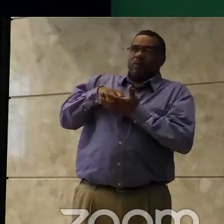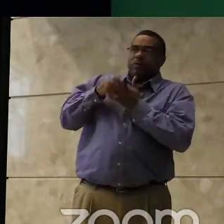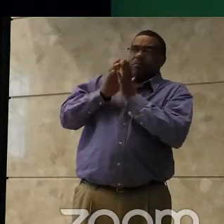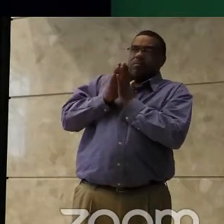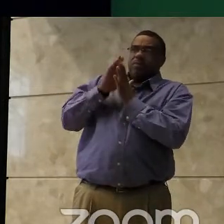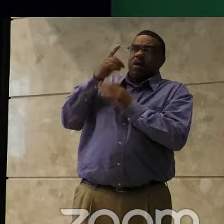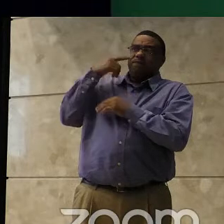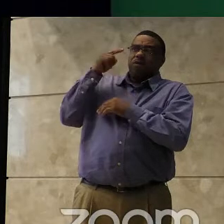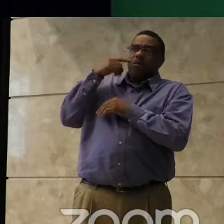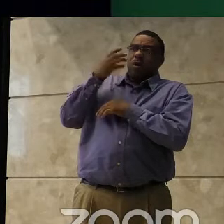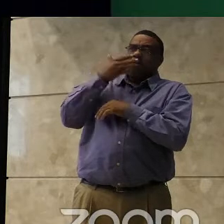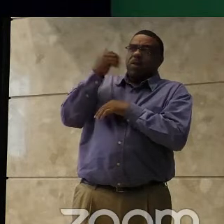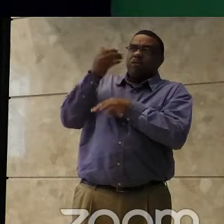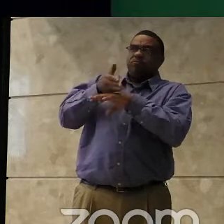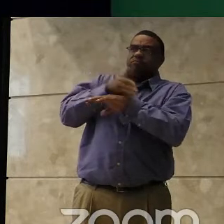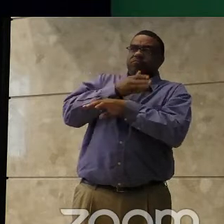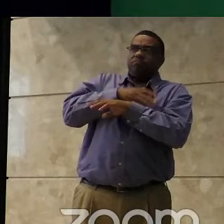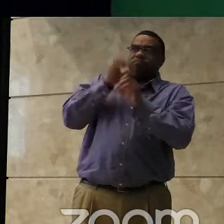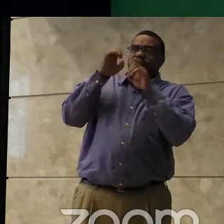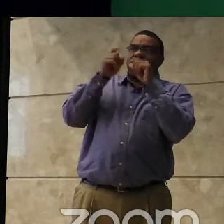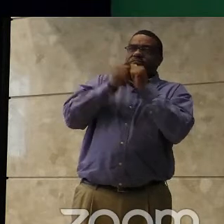better education.